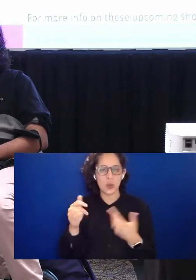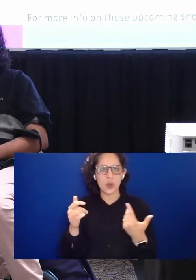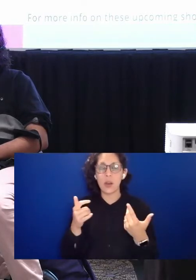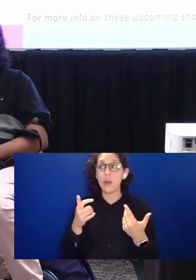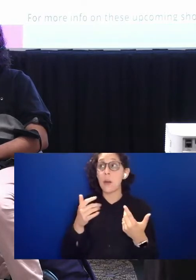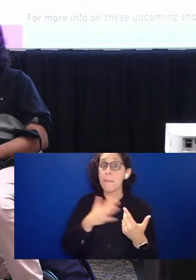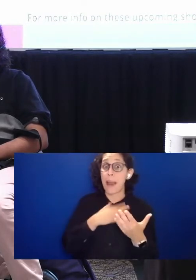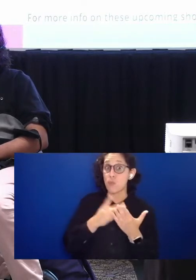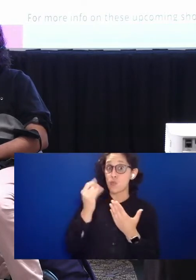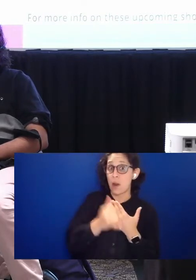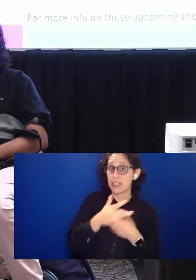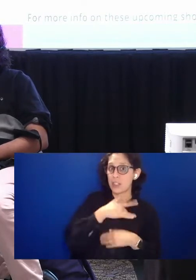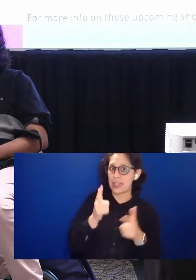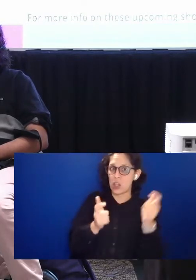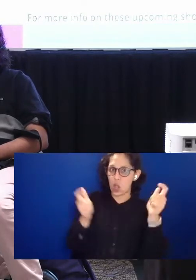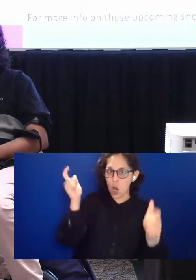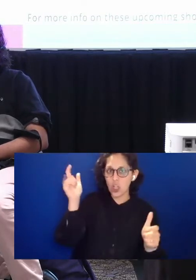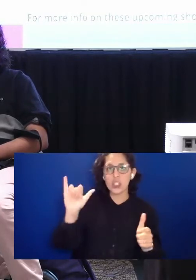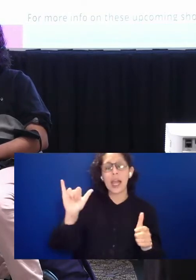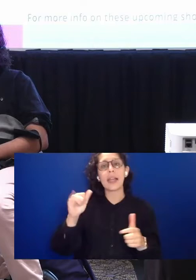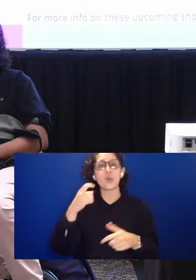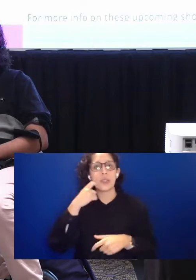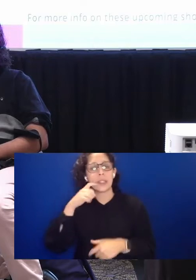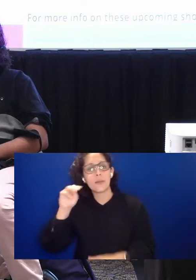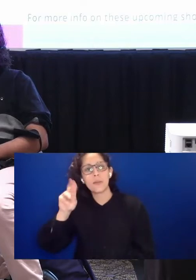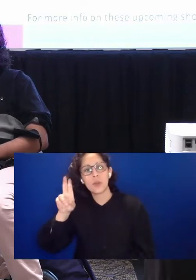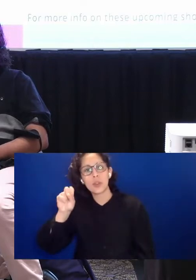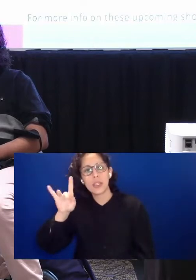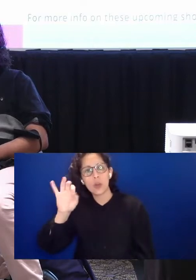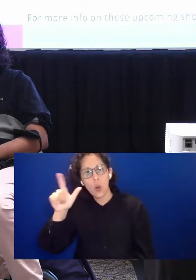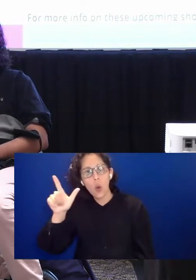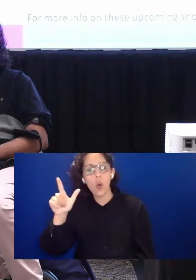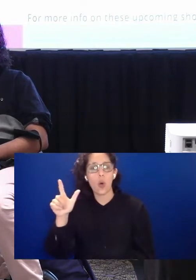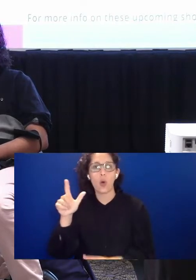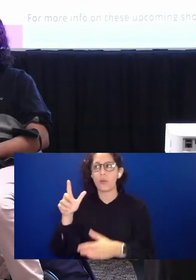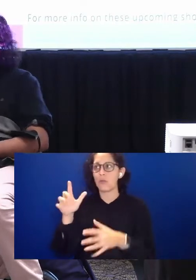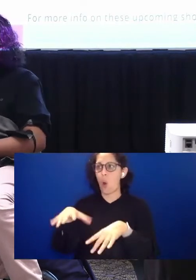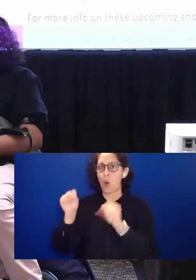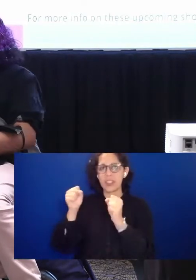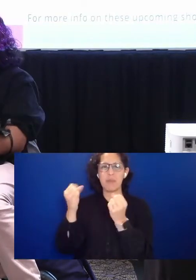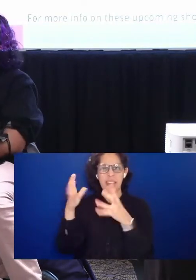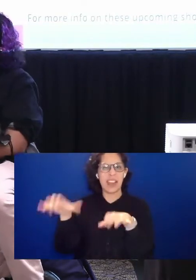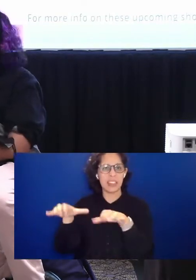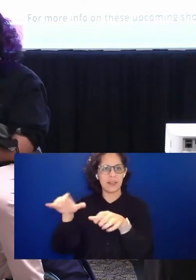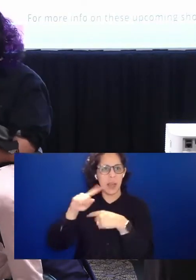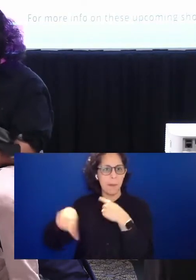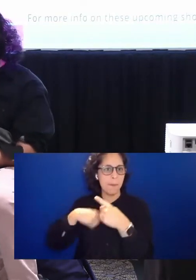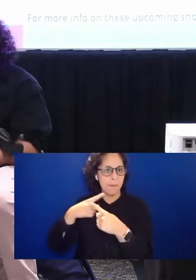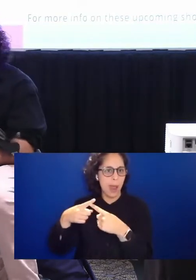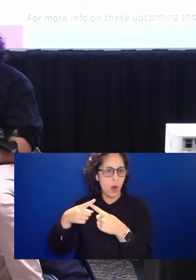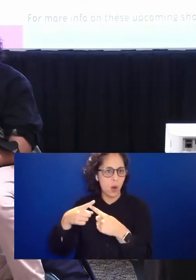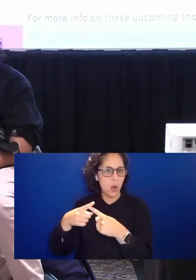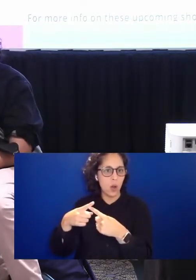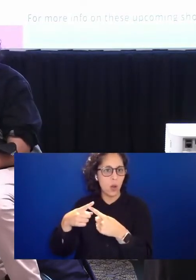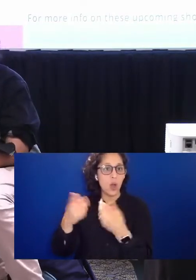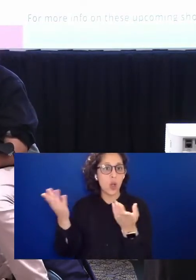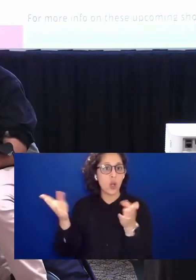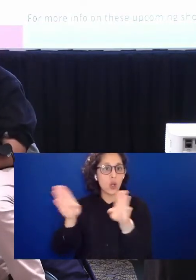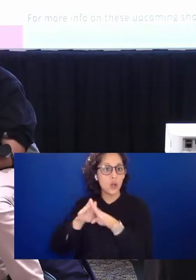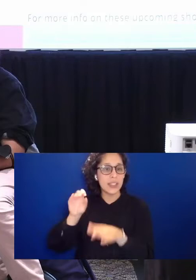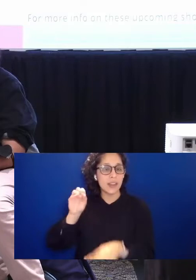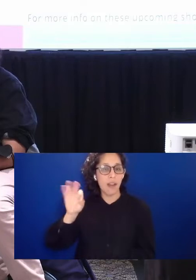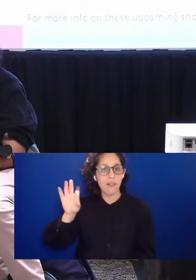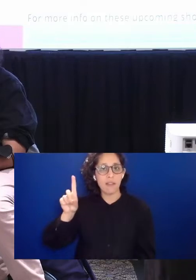and so like I worked on a musical called Alleged Lesbian Activities that was about the closing of dive bars in New Orleans.